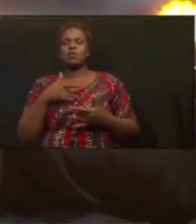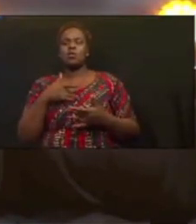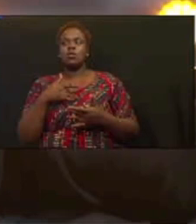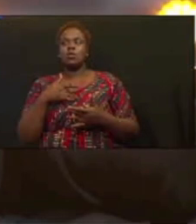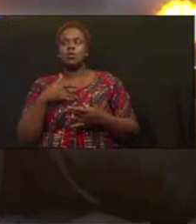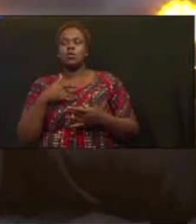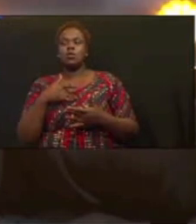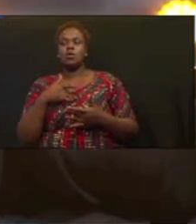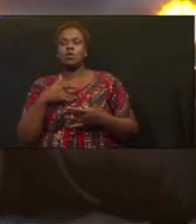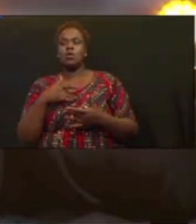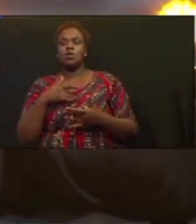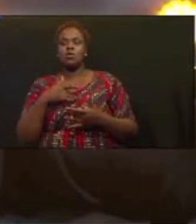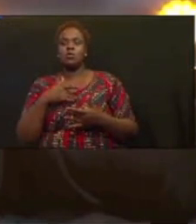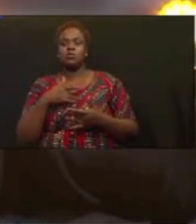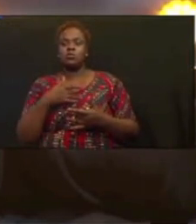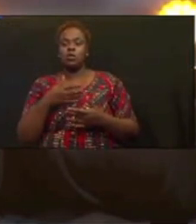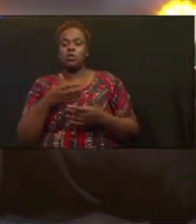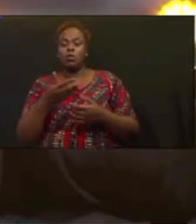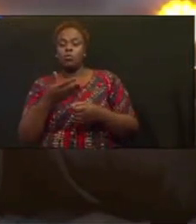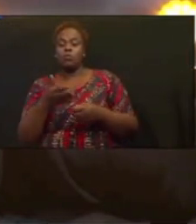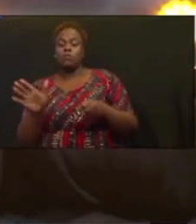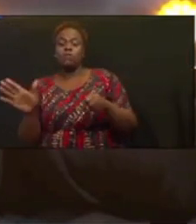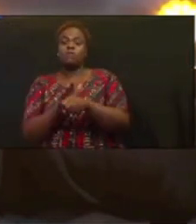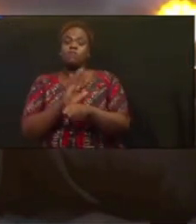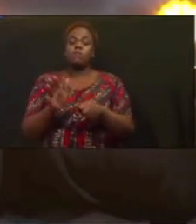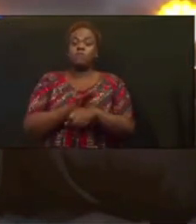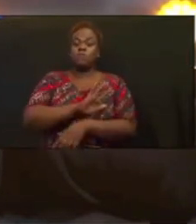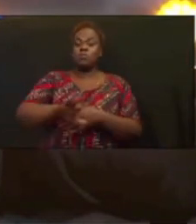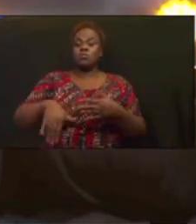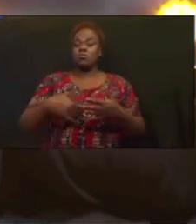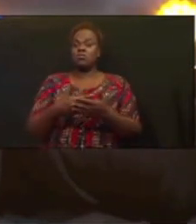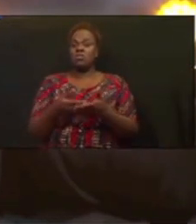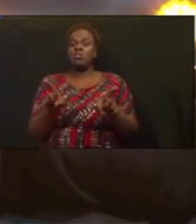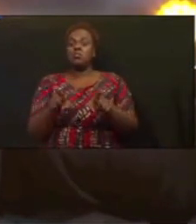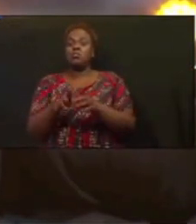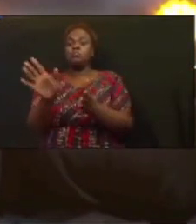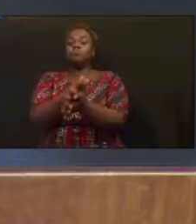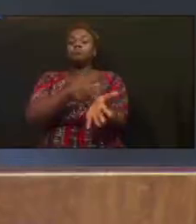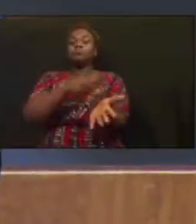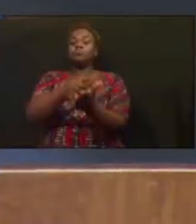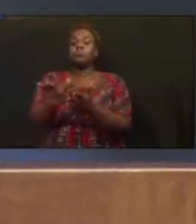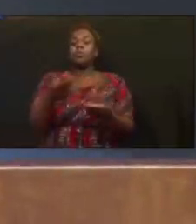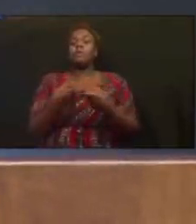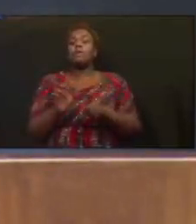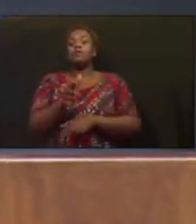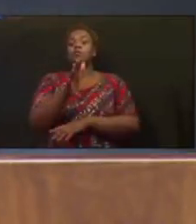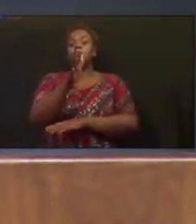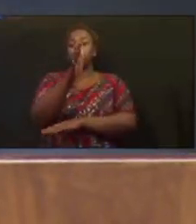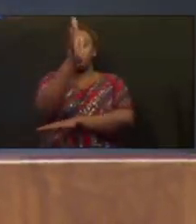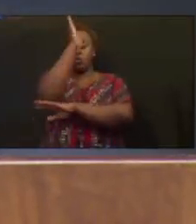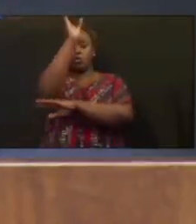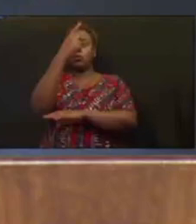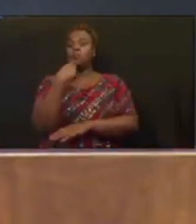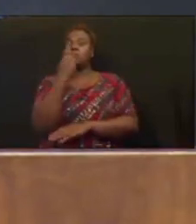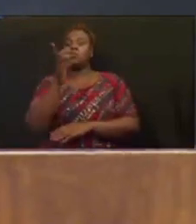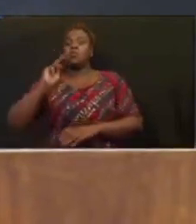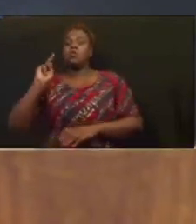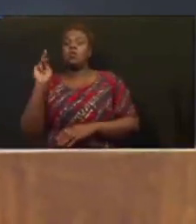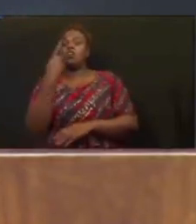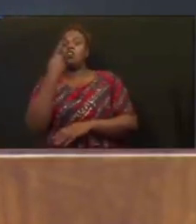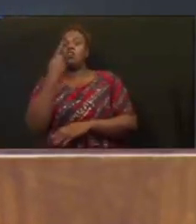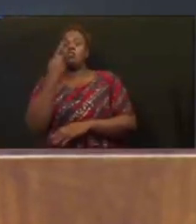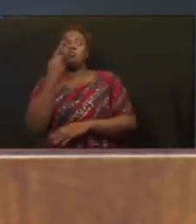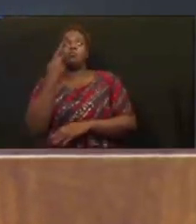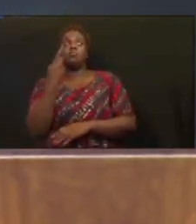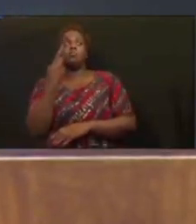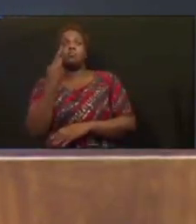consuming every dross and giving way. And God is saying, listen, Kenya, I came a few years ago, man of